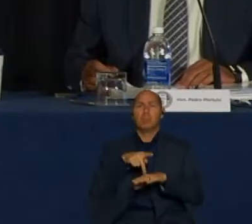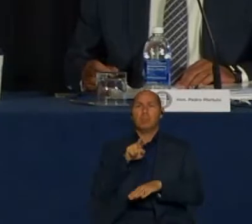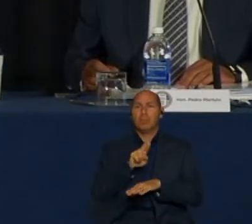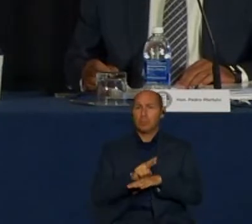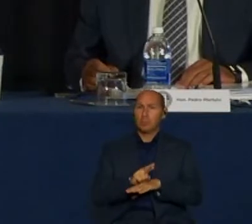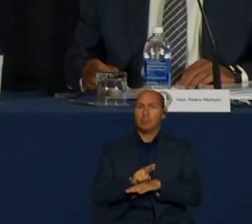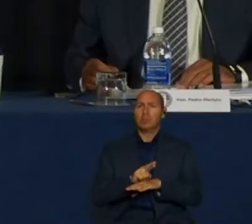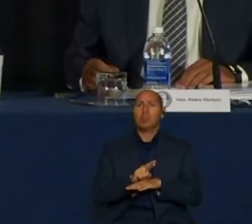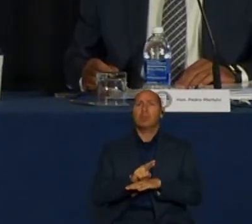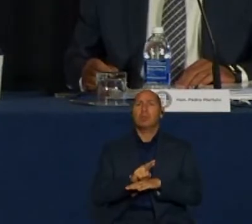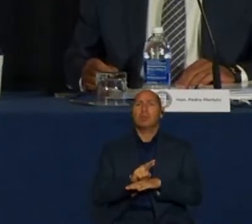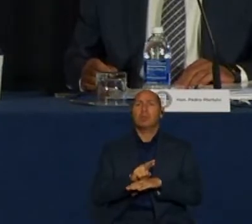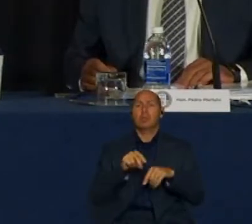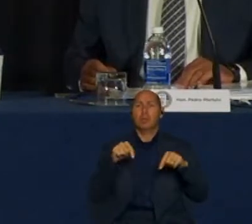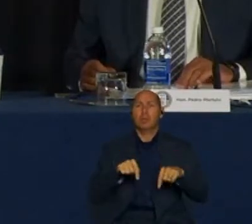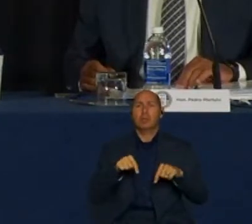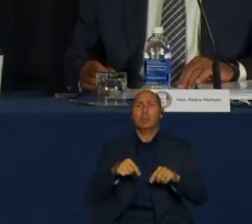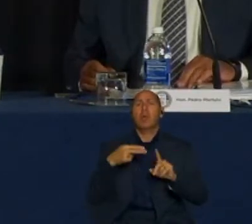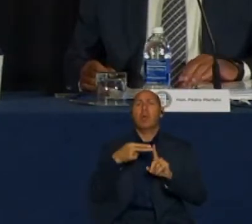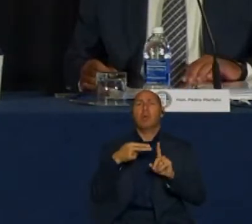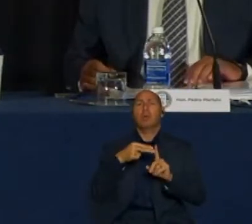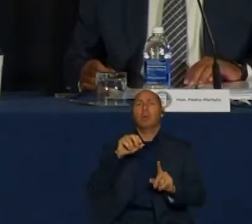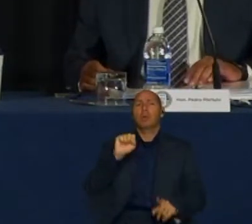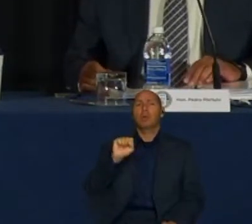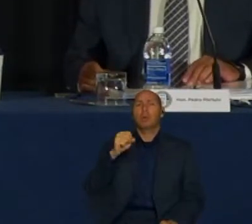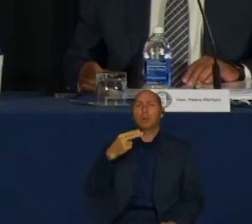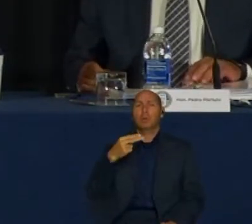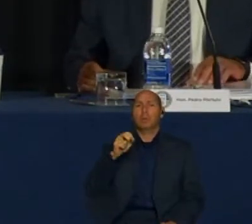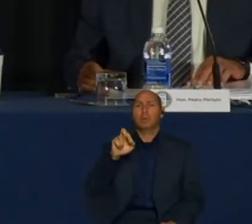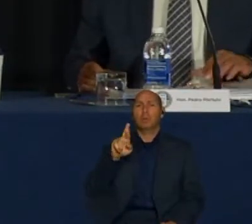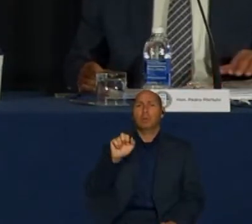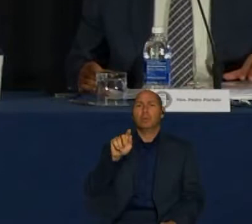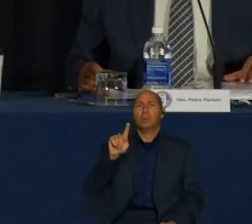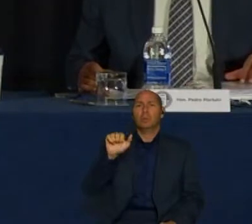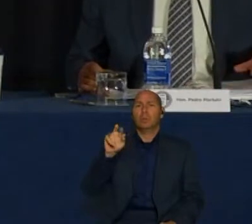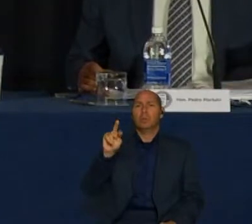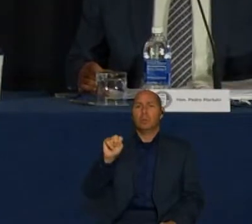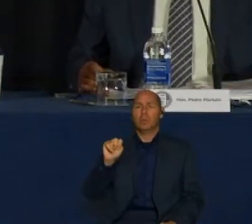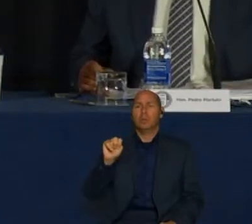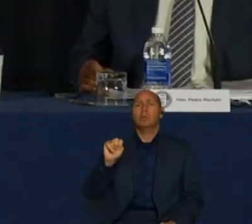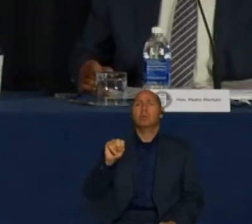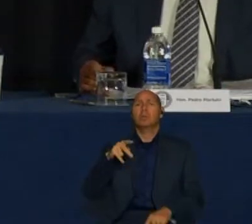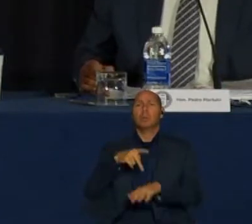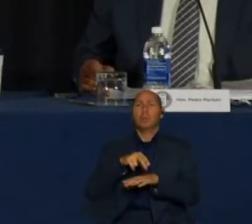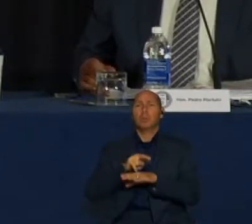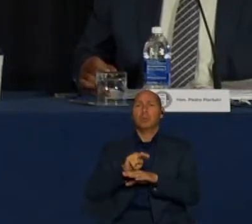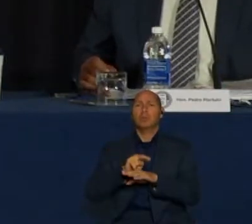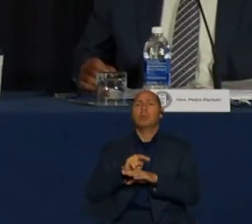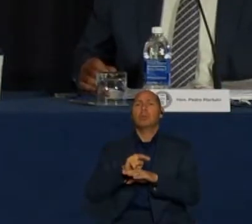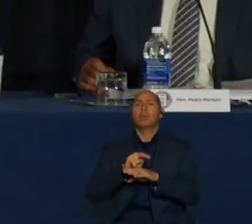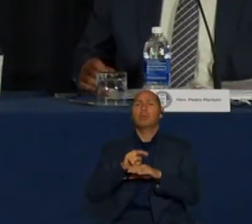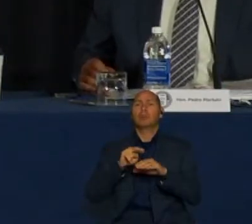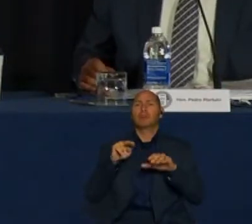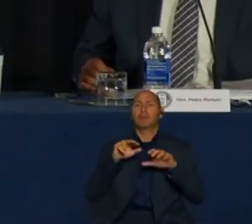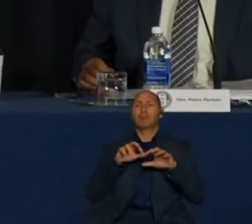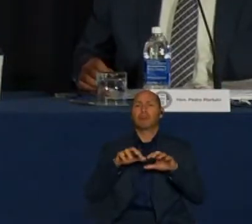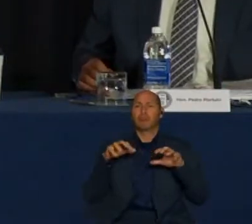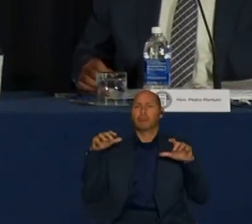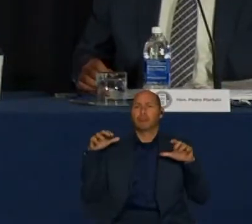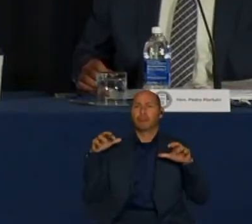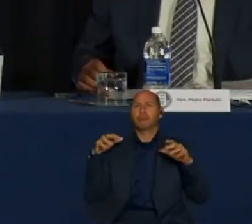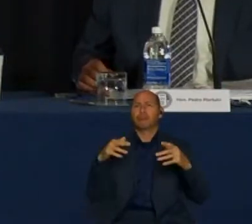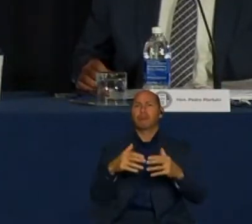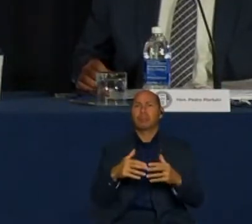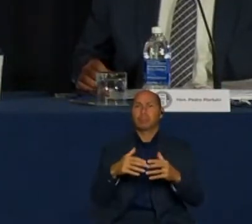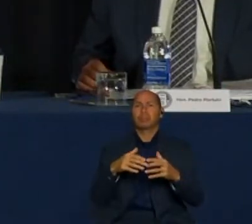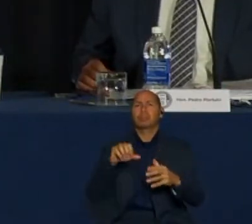which is being held at the Sheraton Hotel and Casino here at the Puerto Rico Convention Center in San Juan. We'll start out,